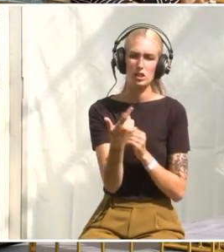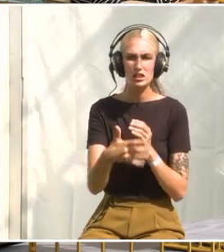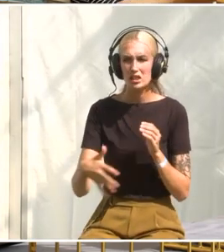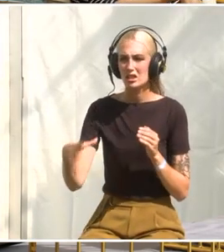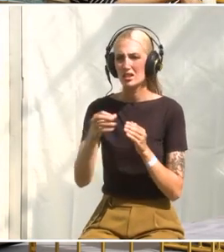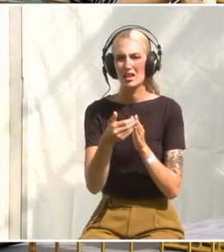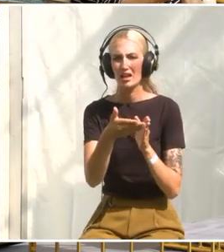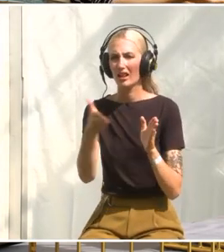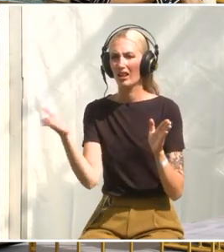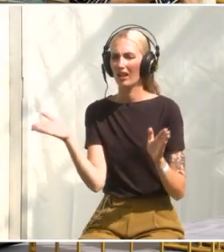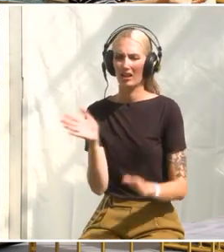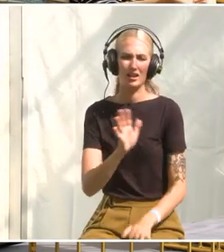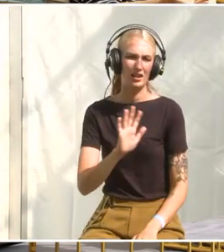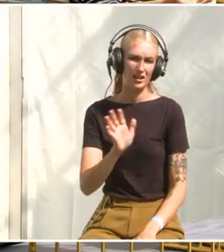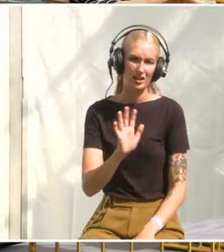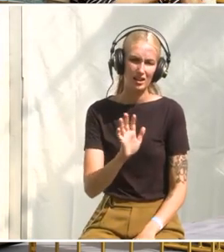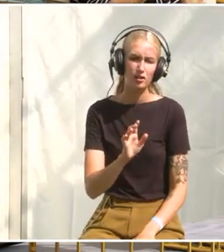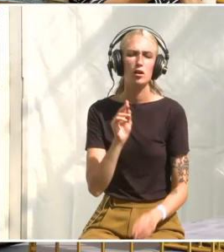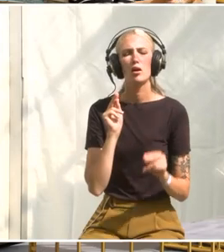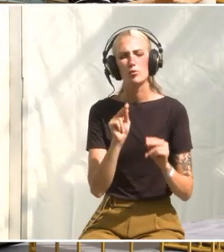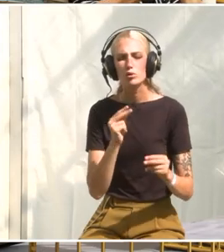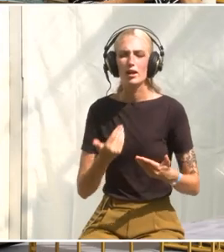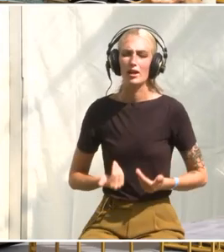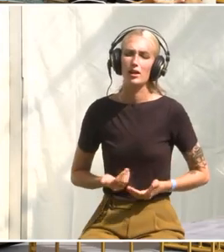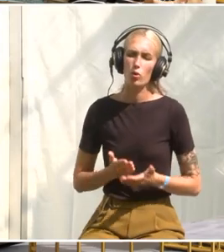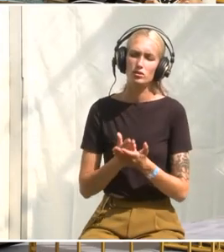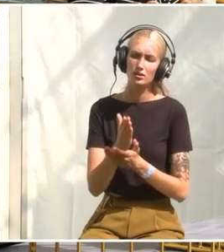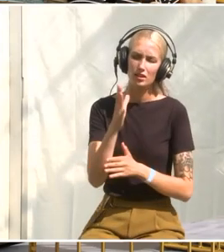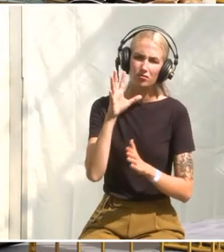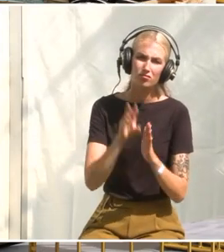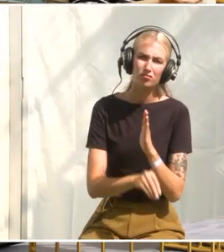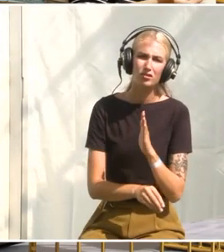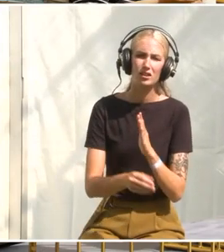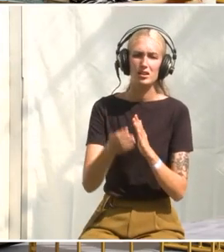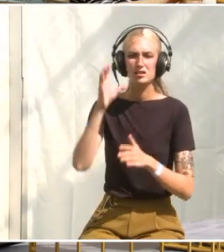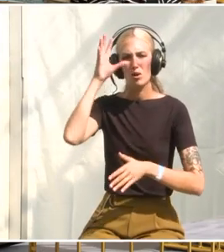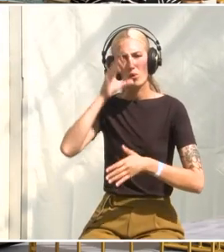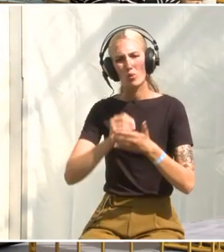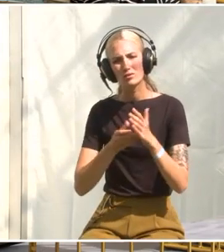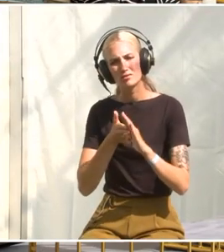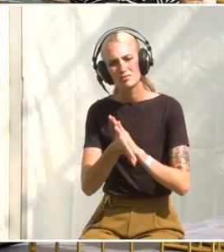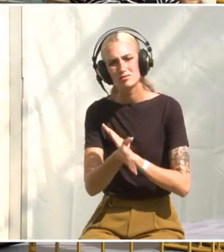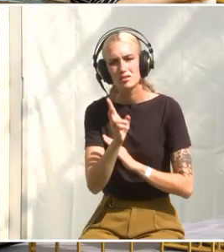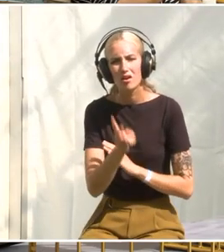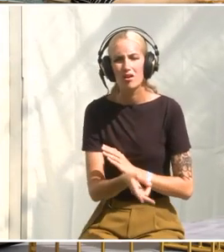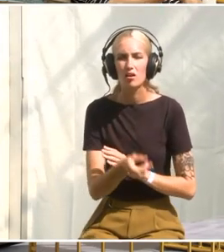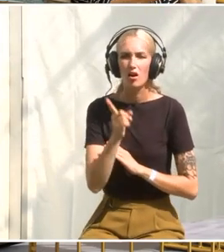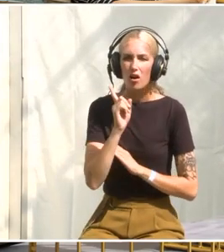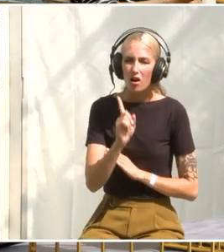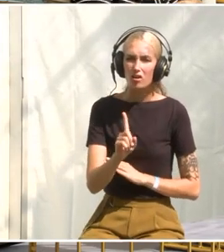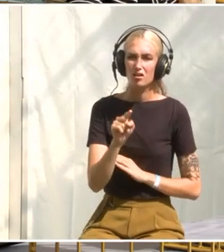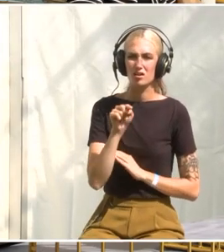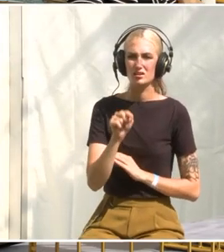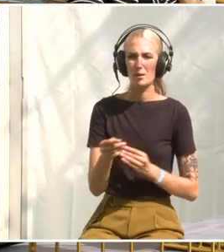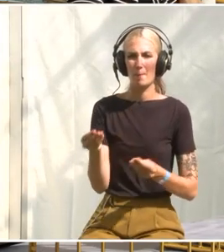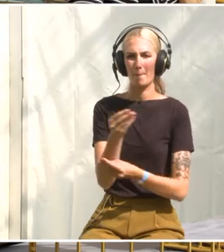is. It's not, yes, there are lifestyle elements, there are ideological elements, but it's an economic migration that's started